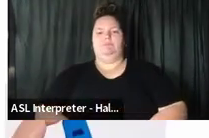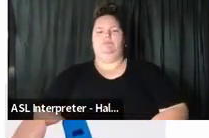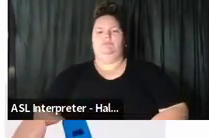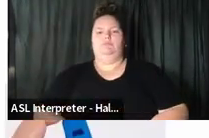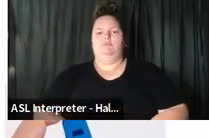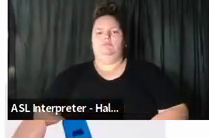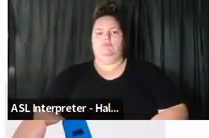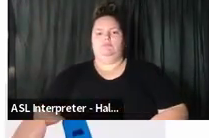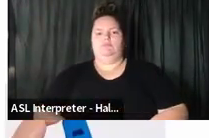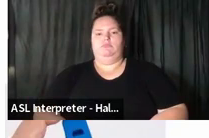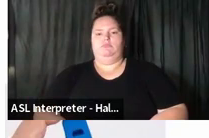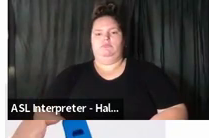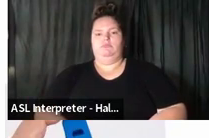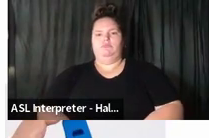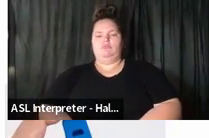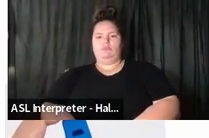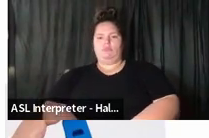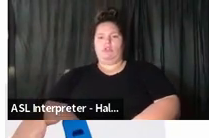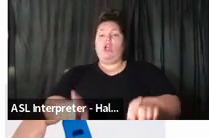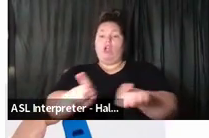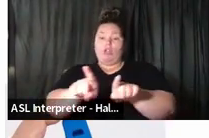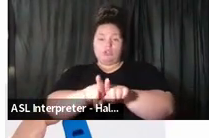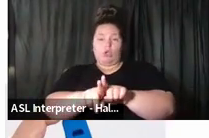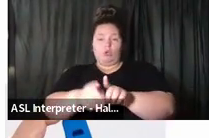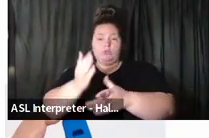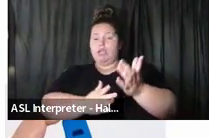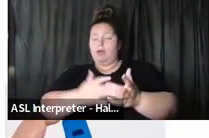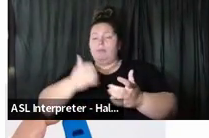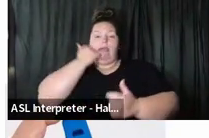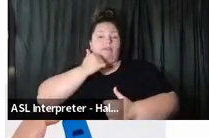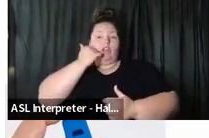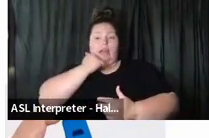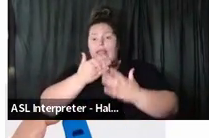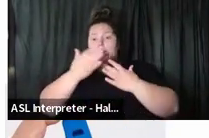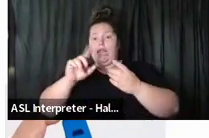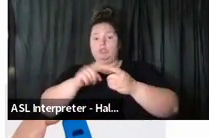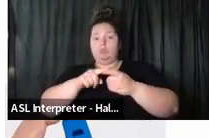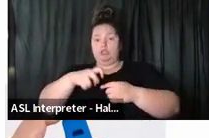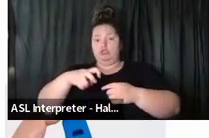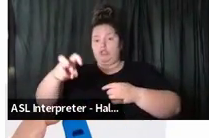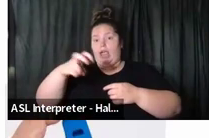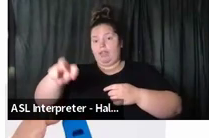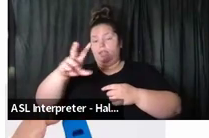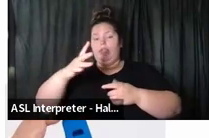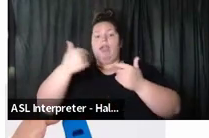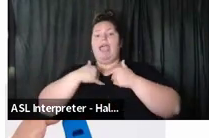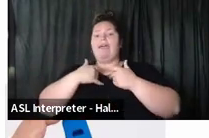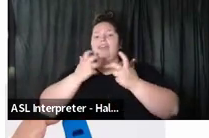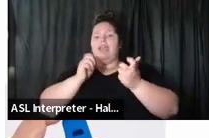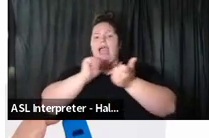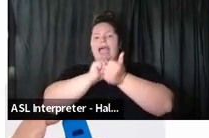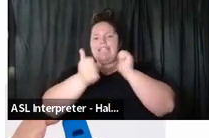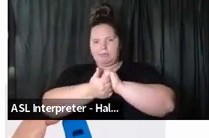So also just some regular like everyday things when you're traveling. So, you know, having adaptive and sensory clothing to